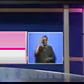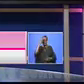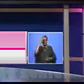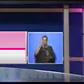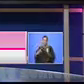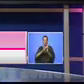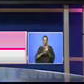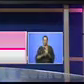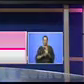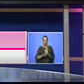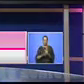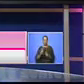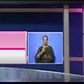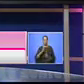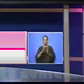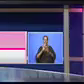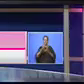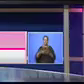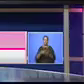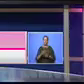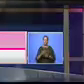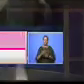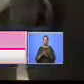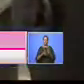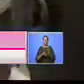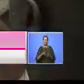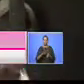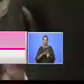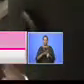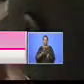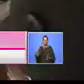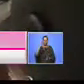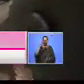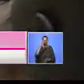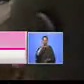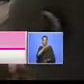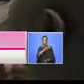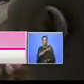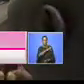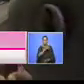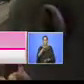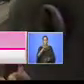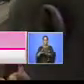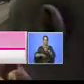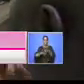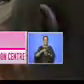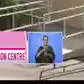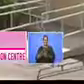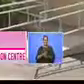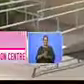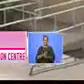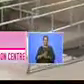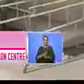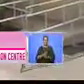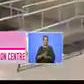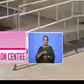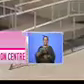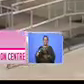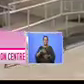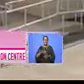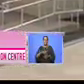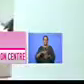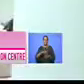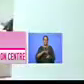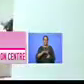the country about its complexities. Dr. Sean Knowles is a 6-year physician in the Department of Psychiatry at the St. Helens Rehabilitation